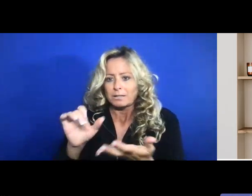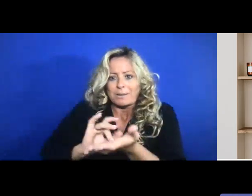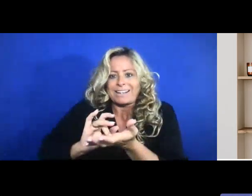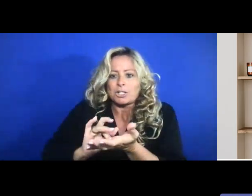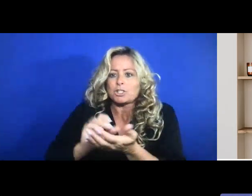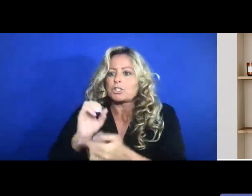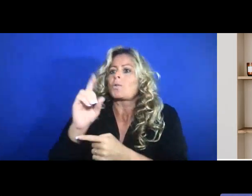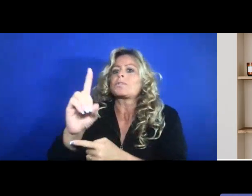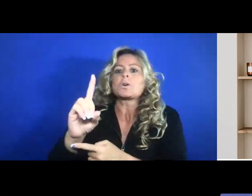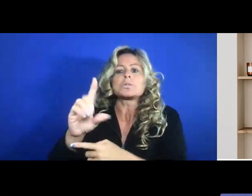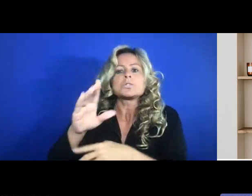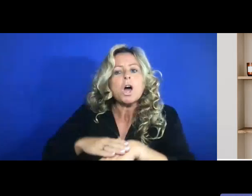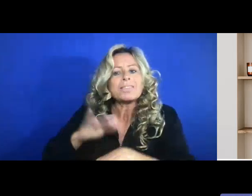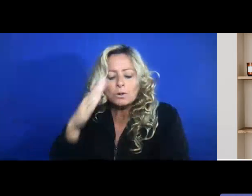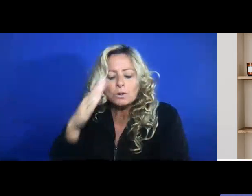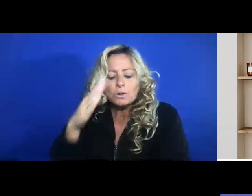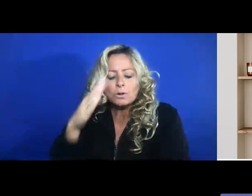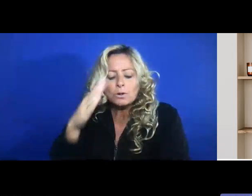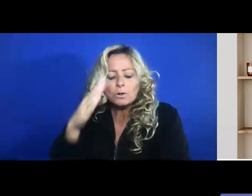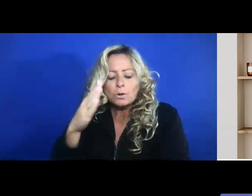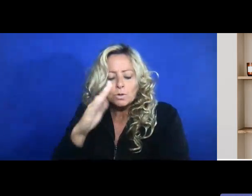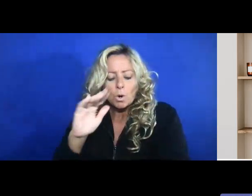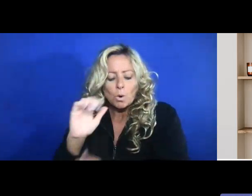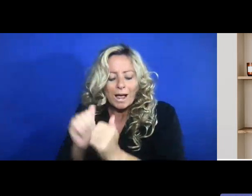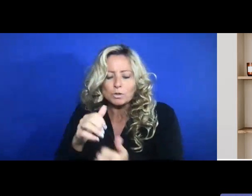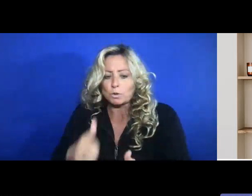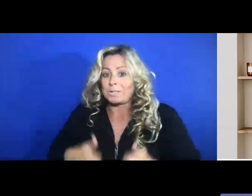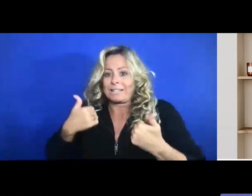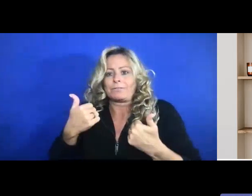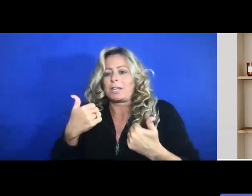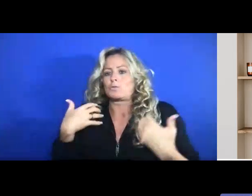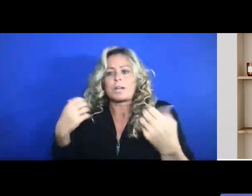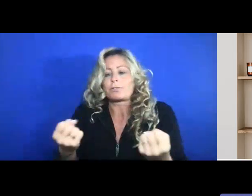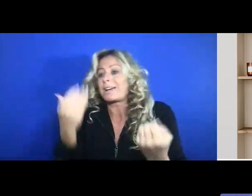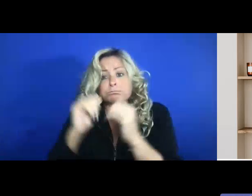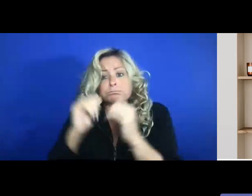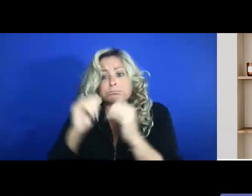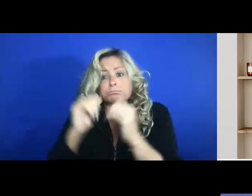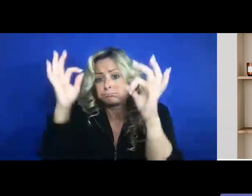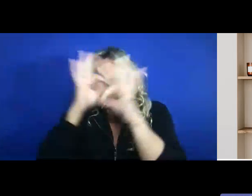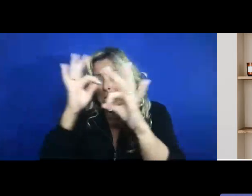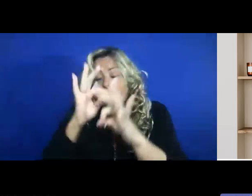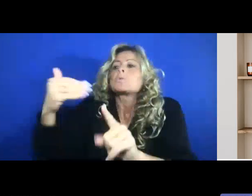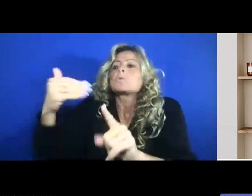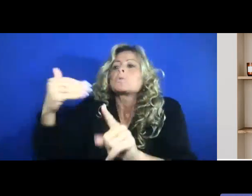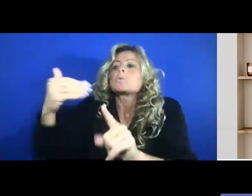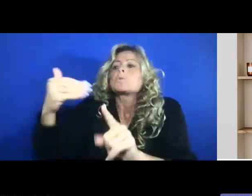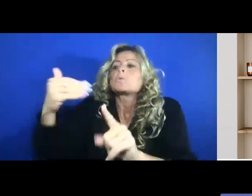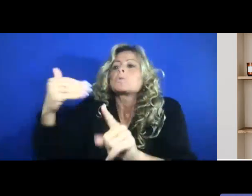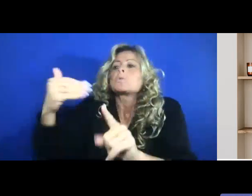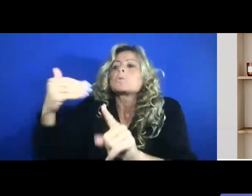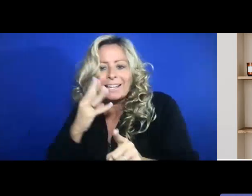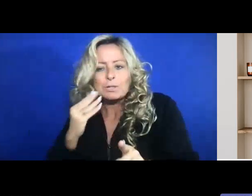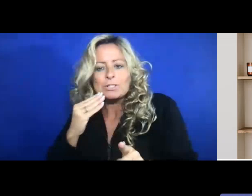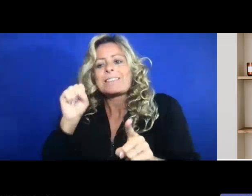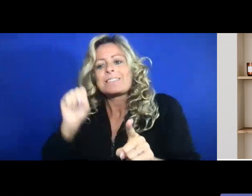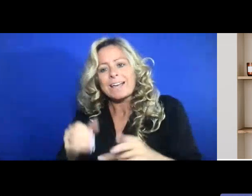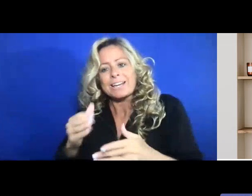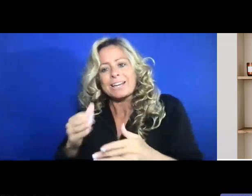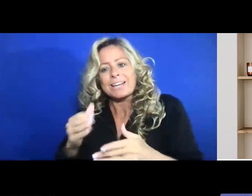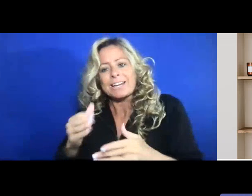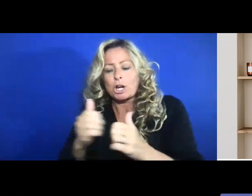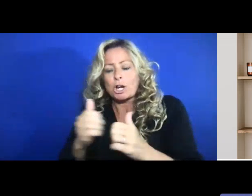those drugs, right? I don't know what it's like to live in recovery, right? And there are people with that expertise that can speak